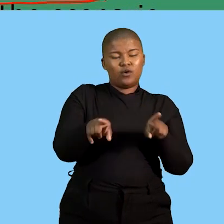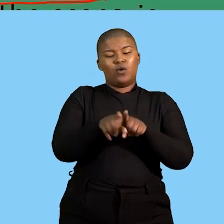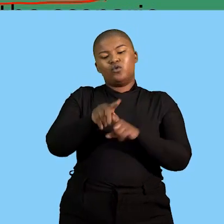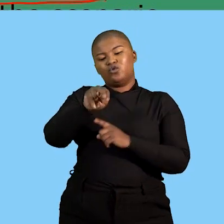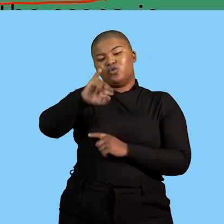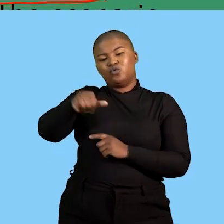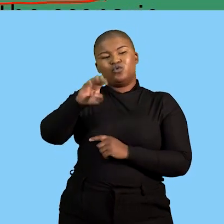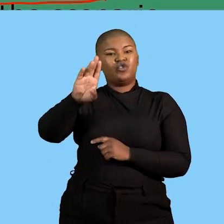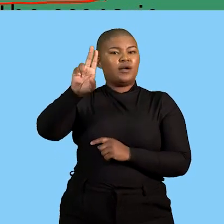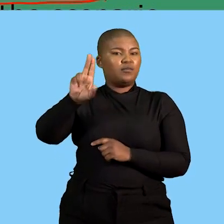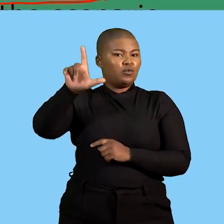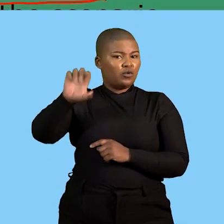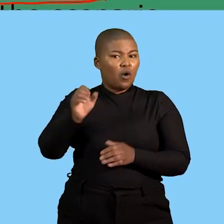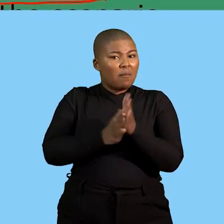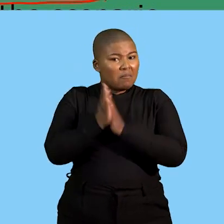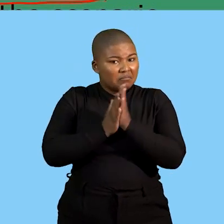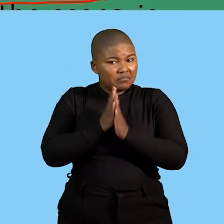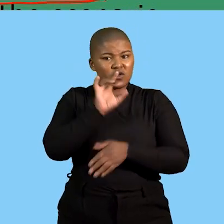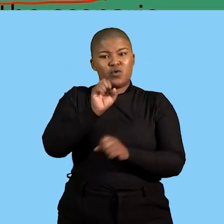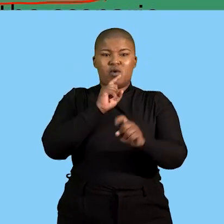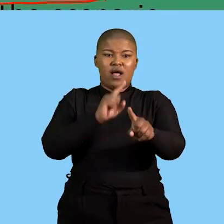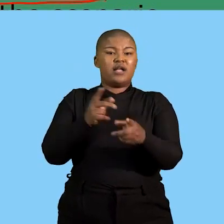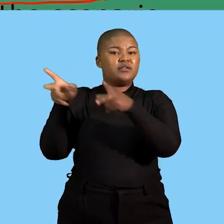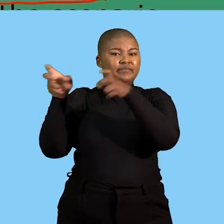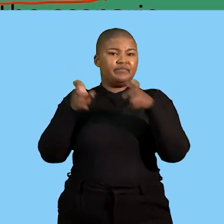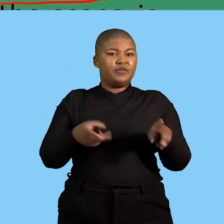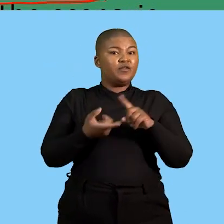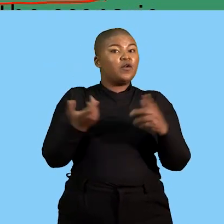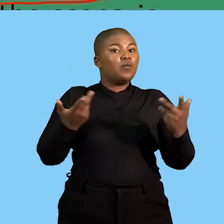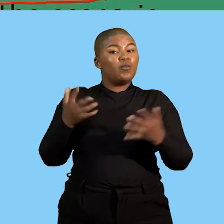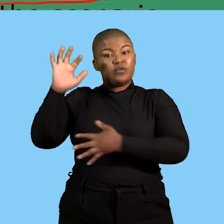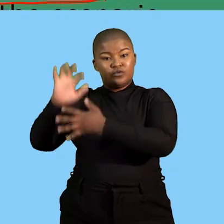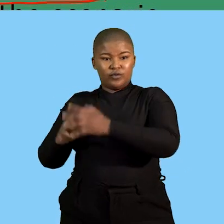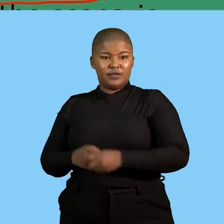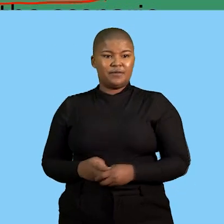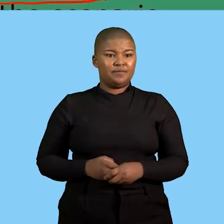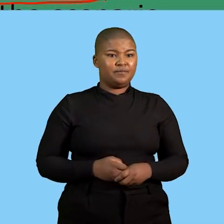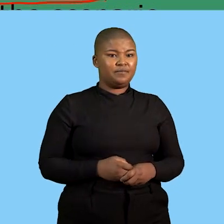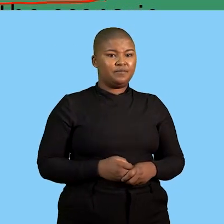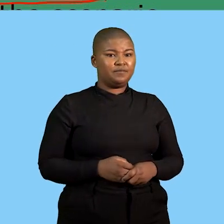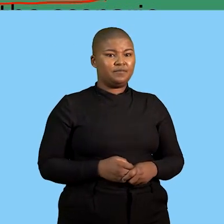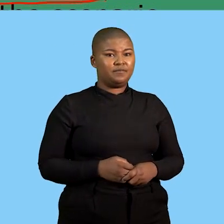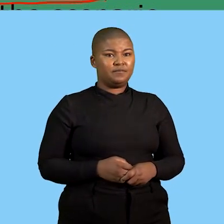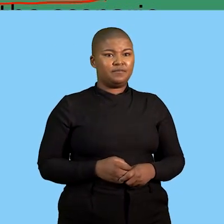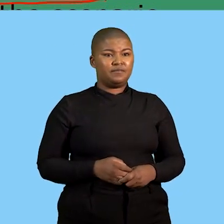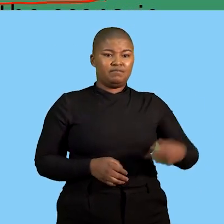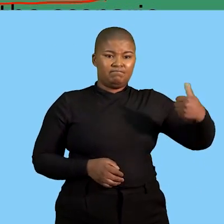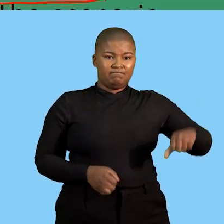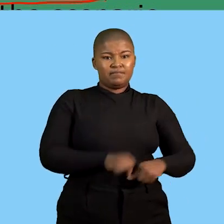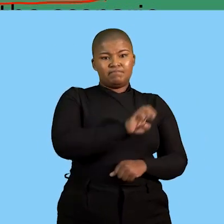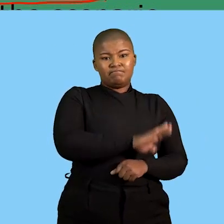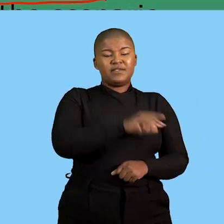and motivate your answer by quoting from the scenario. And then option B requires you to recommend